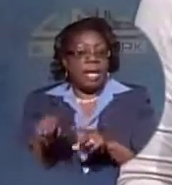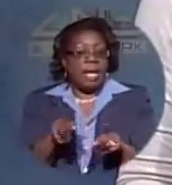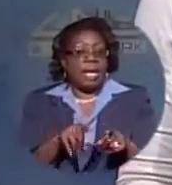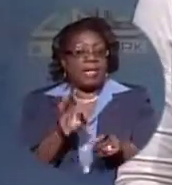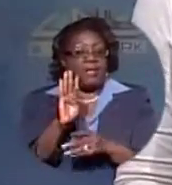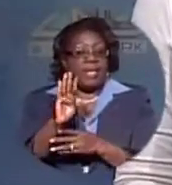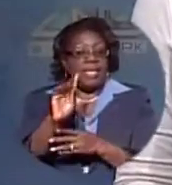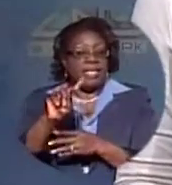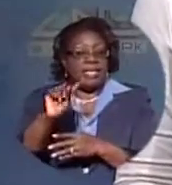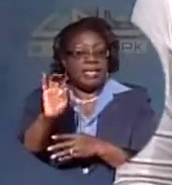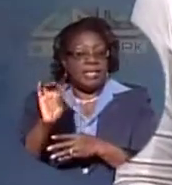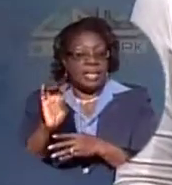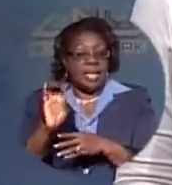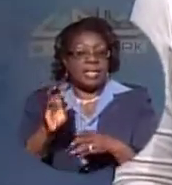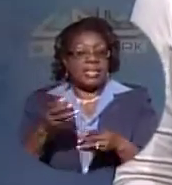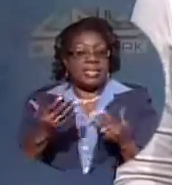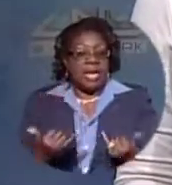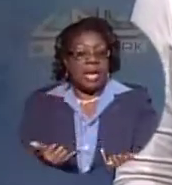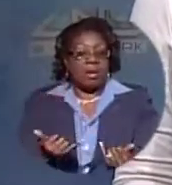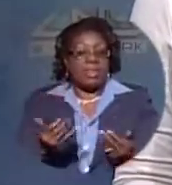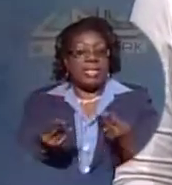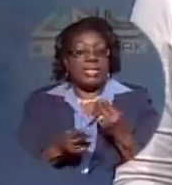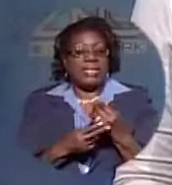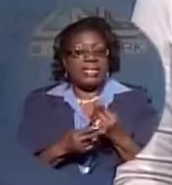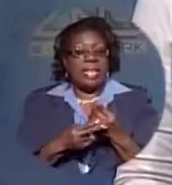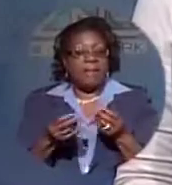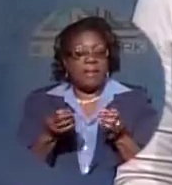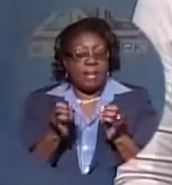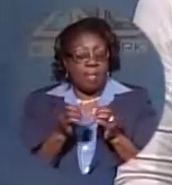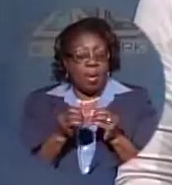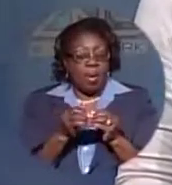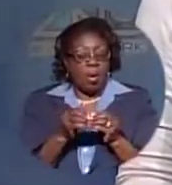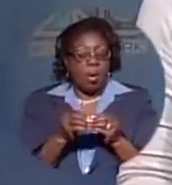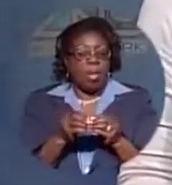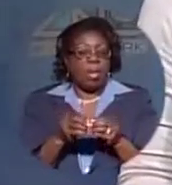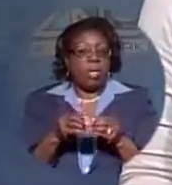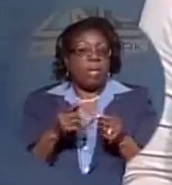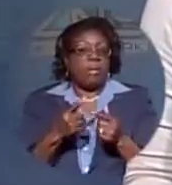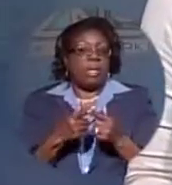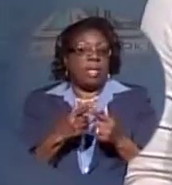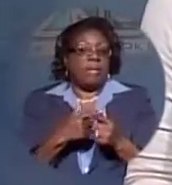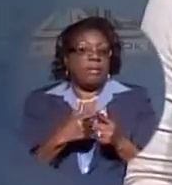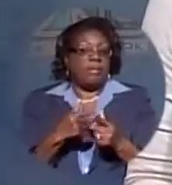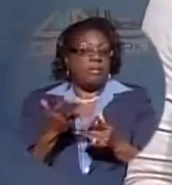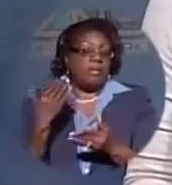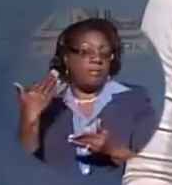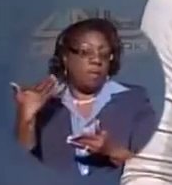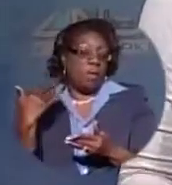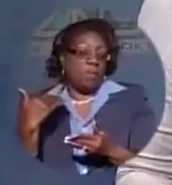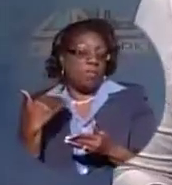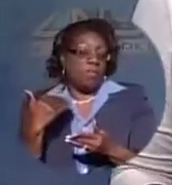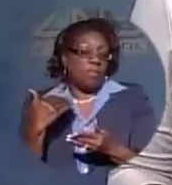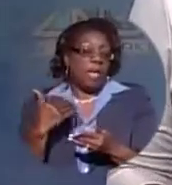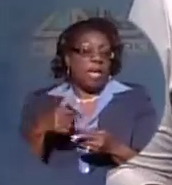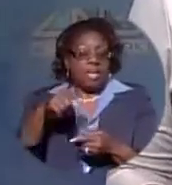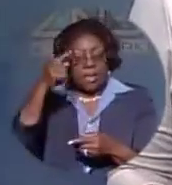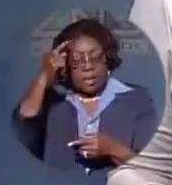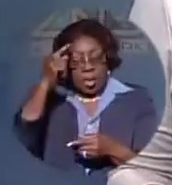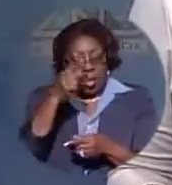has realized much savings, much of it due to the 35% savings in base annual salaries after